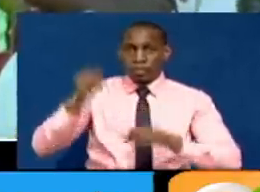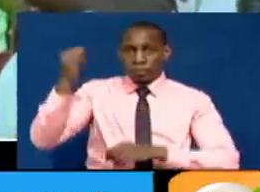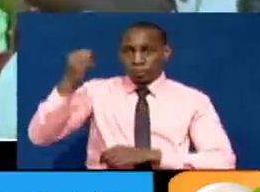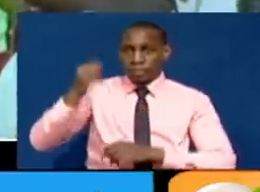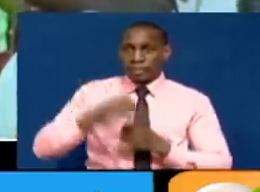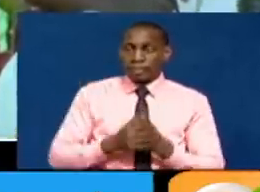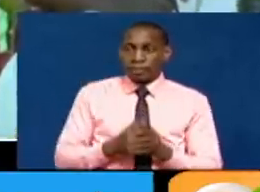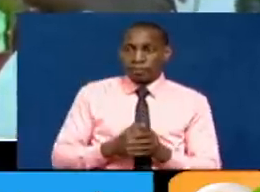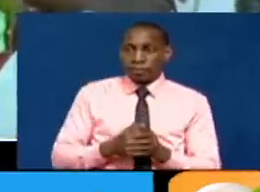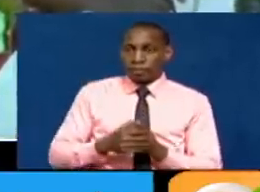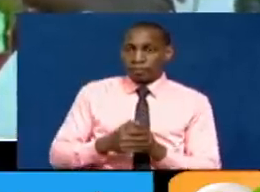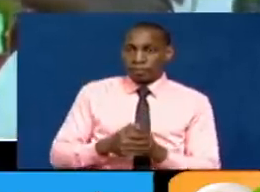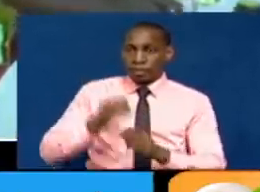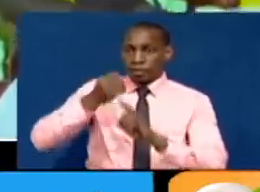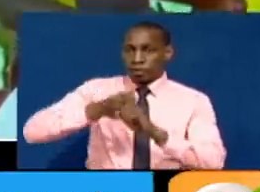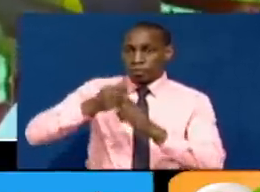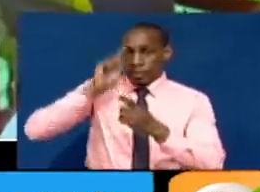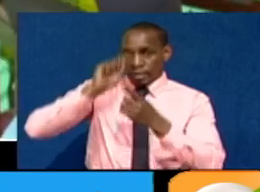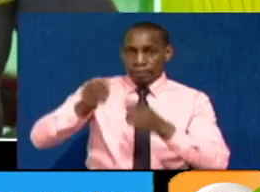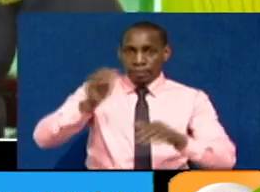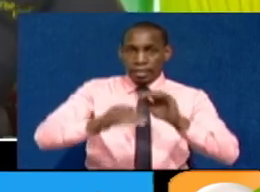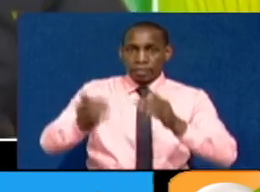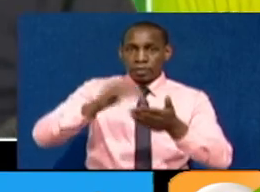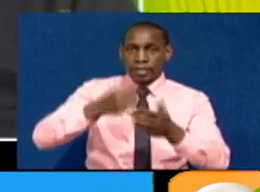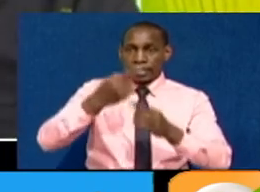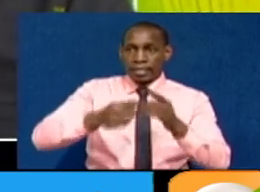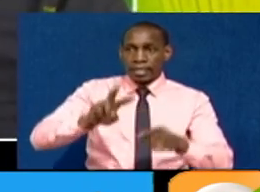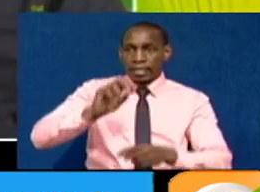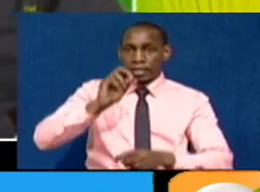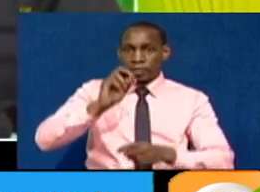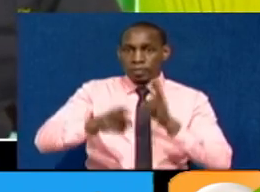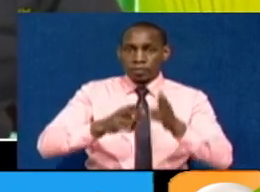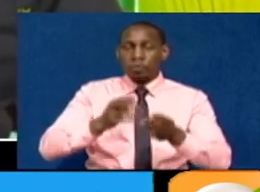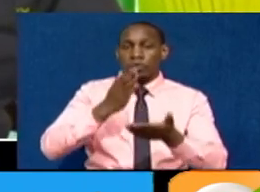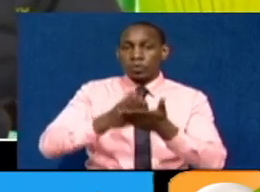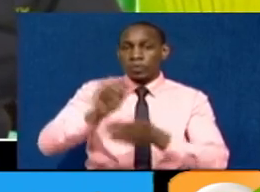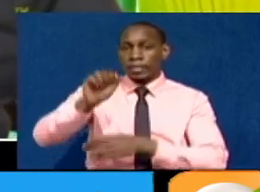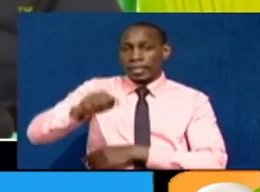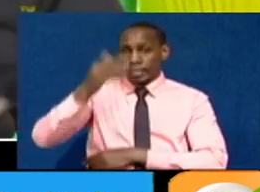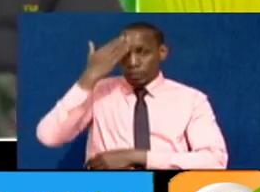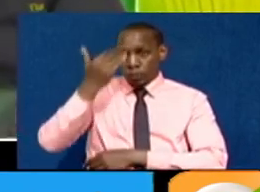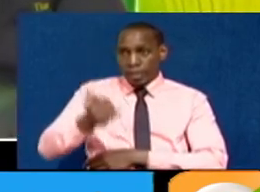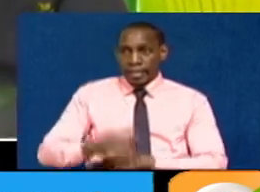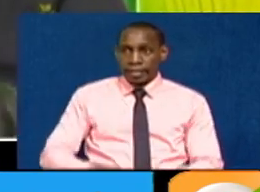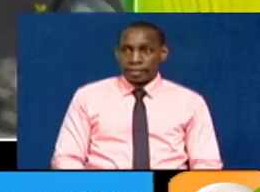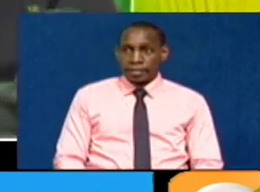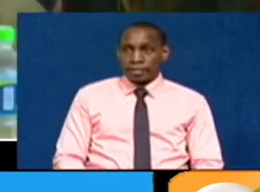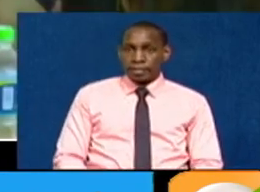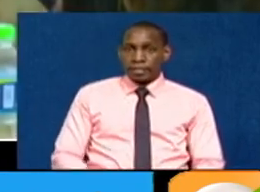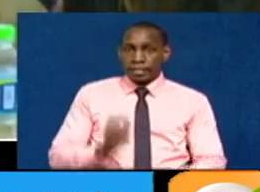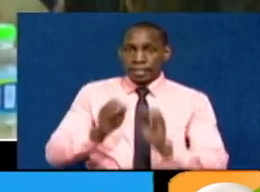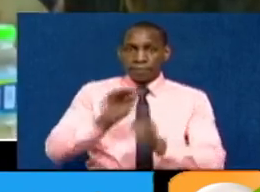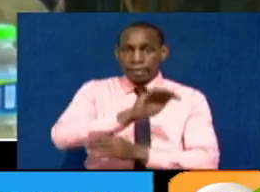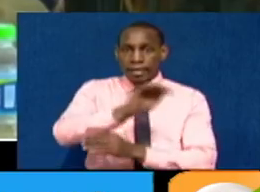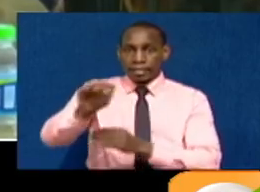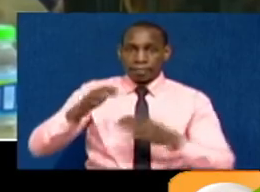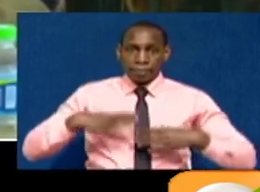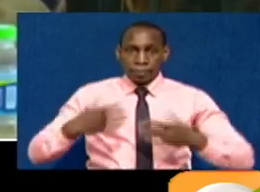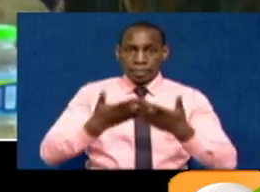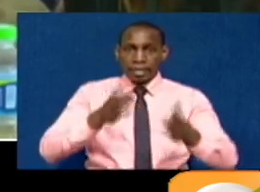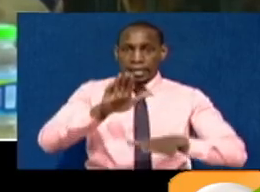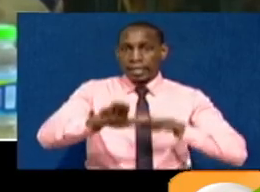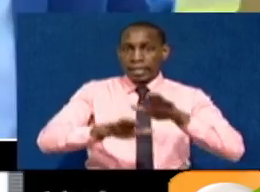push as she seeks re-election in 2022? Certainly. Why? Because if you were to ask a good number of